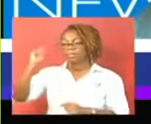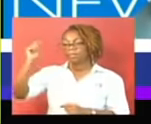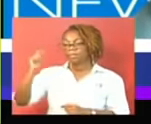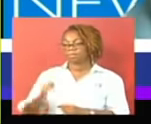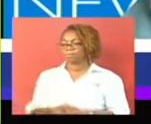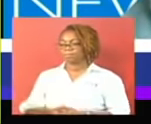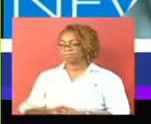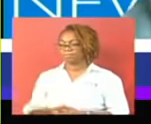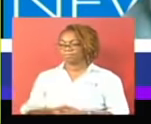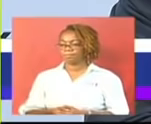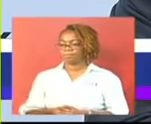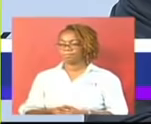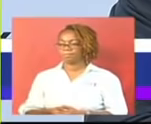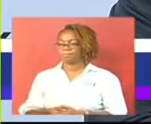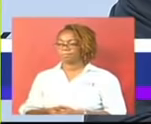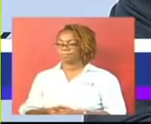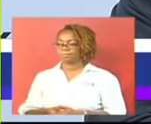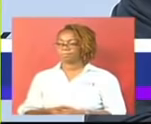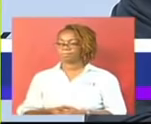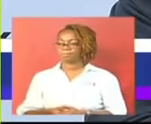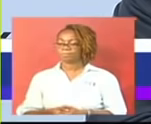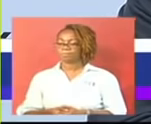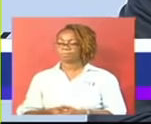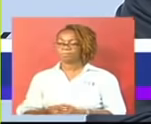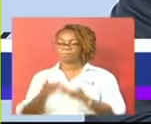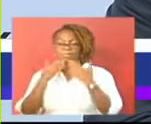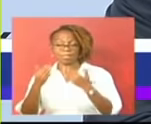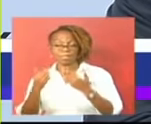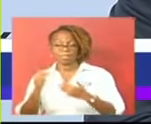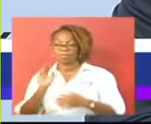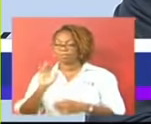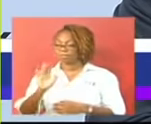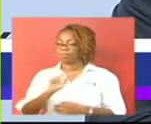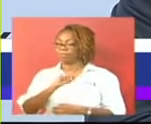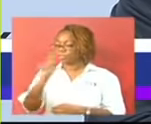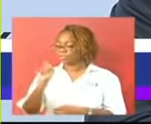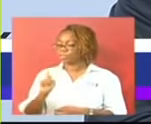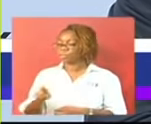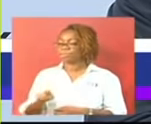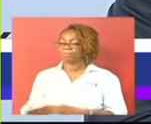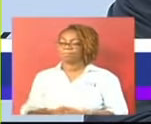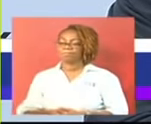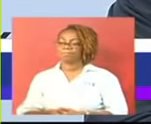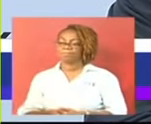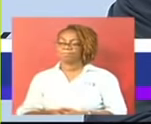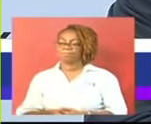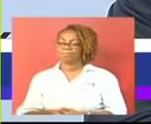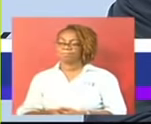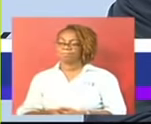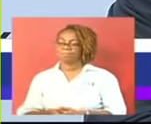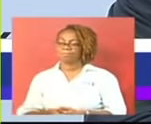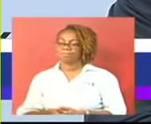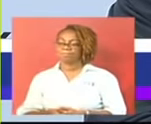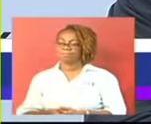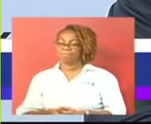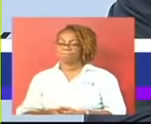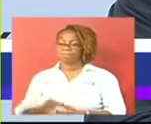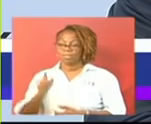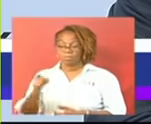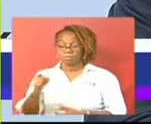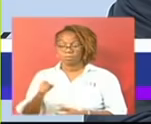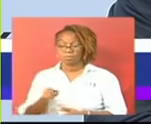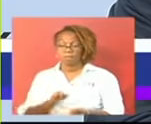much. Okay, thank you for the two questions, and thank you for allowing me to clarify. So the calculation that you've done and the comparison